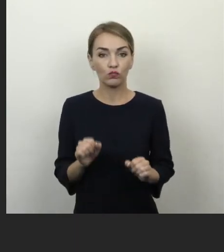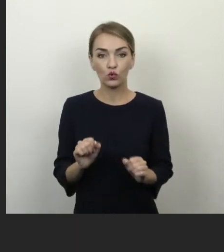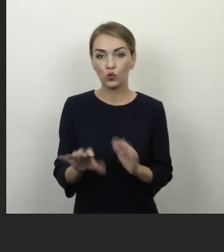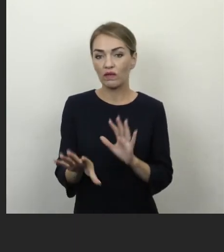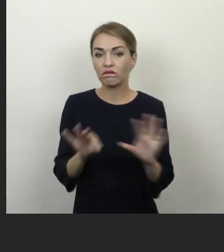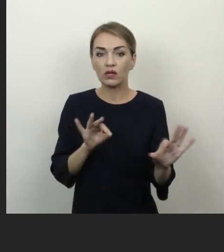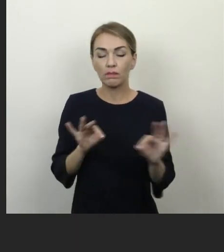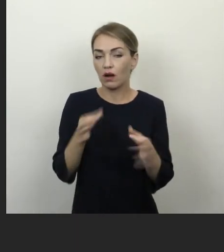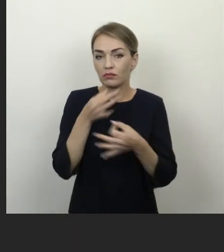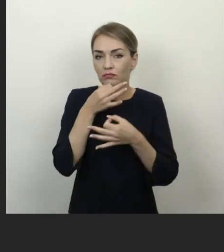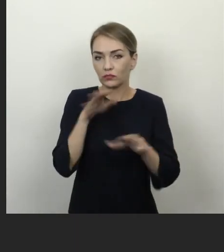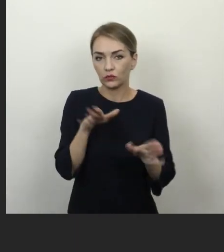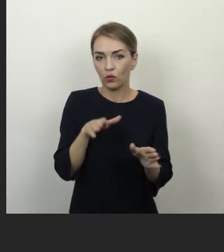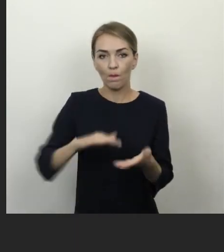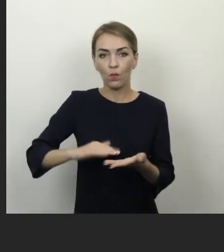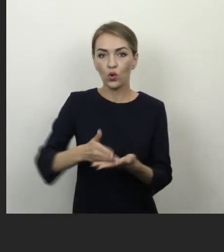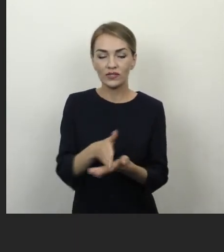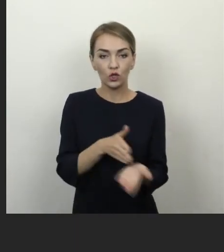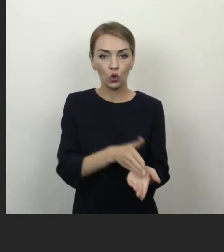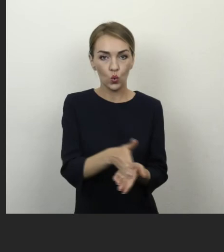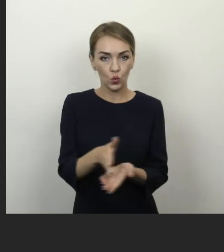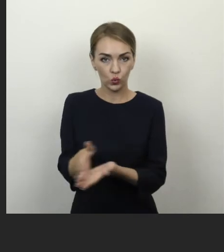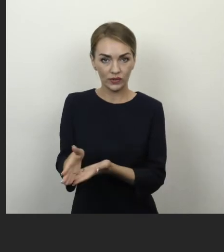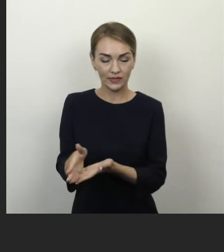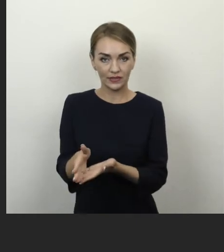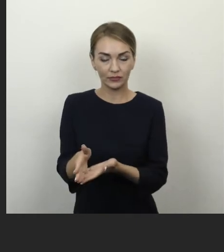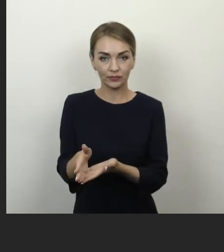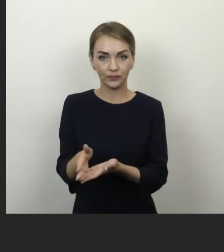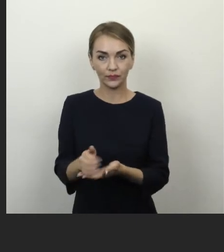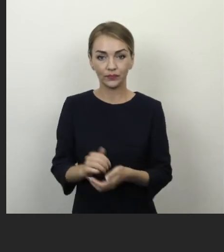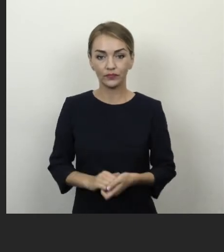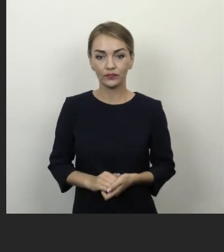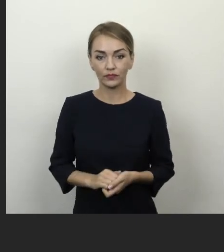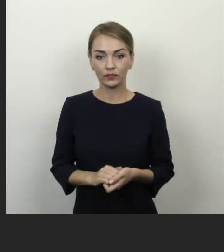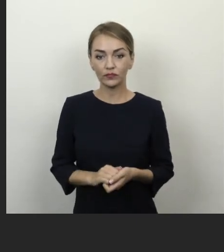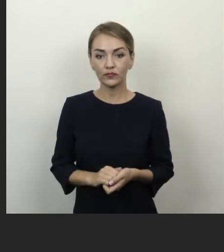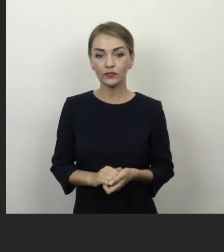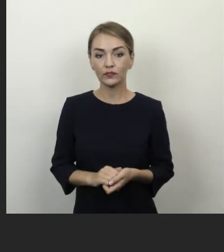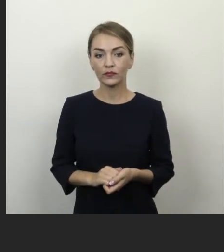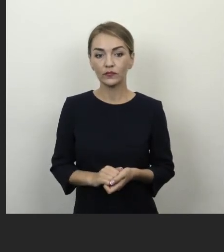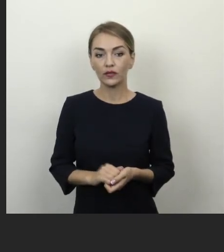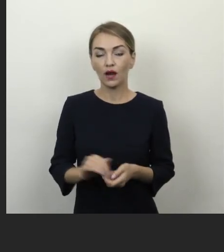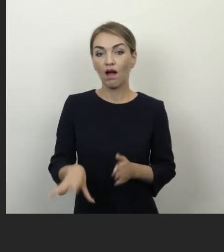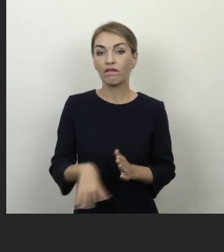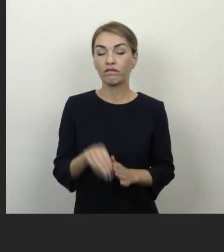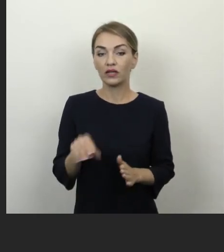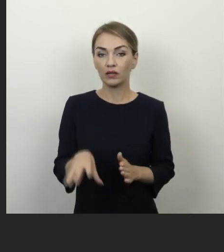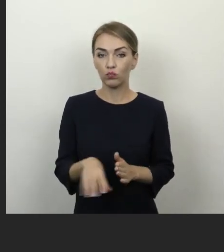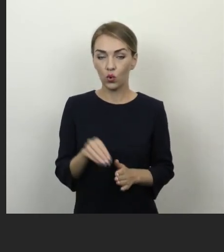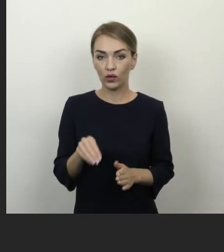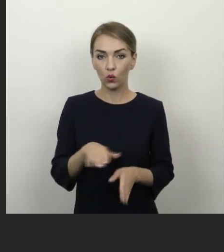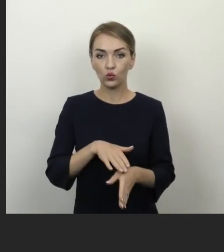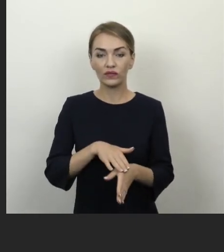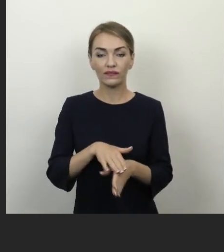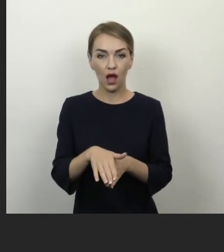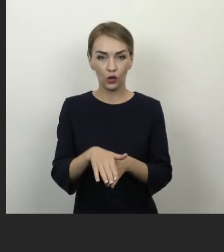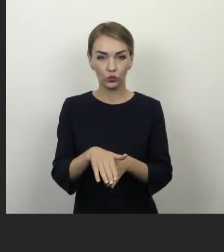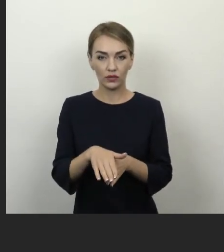people have the right to choose between different political courses. At the same